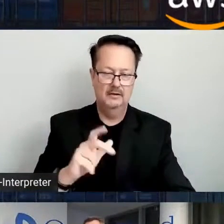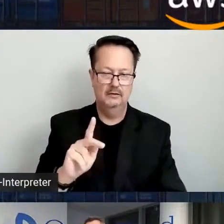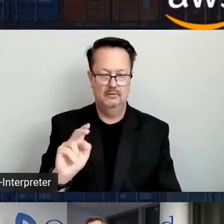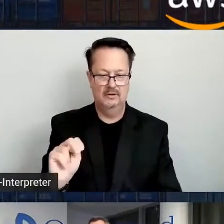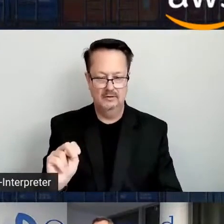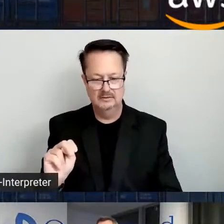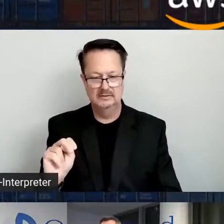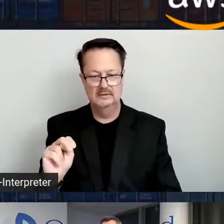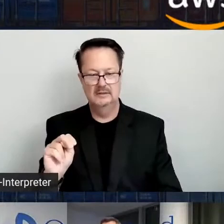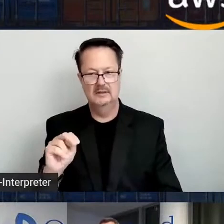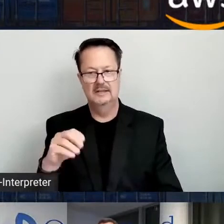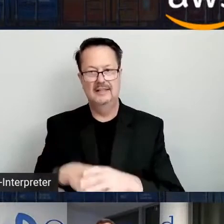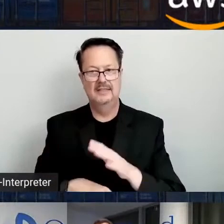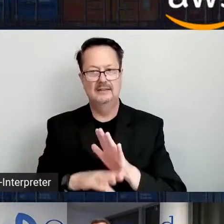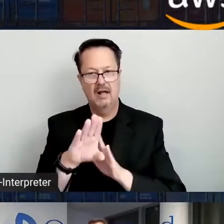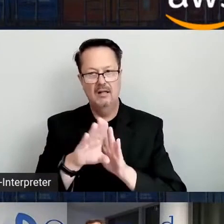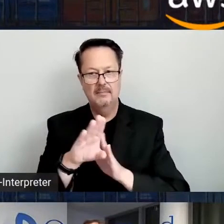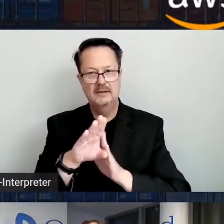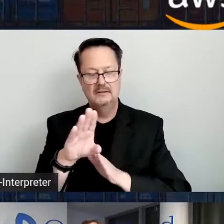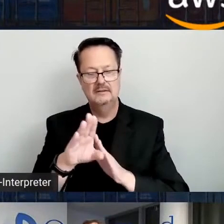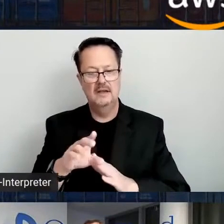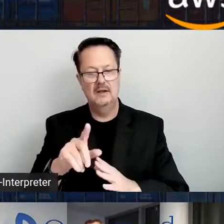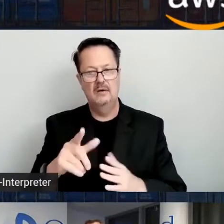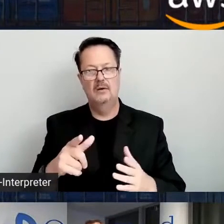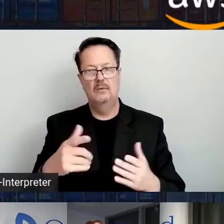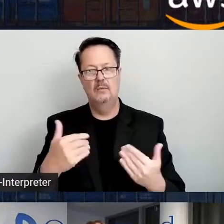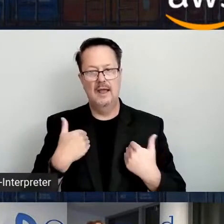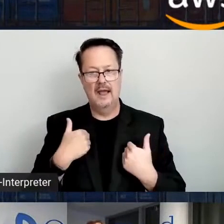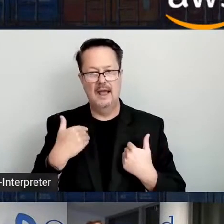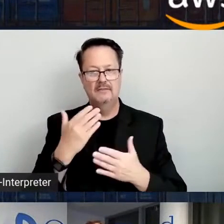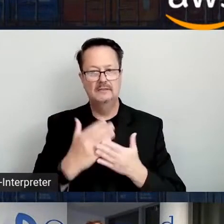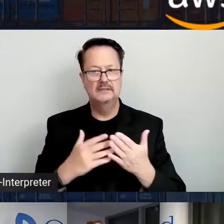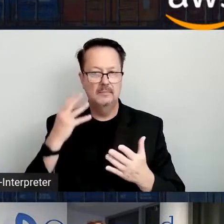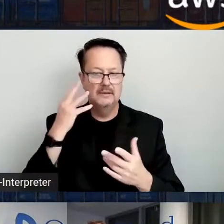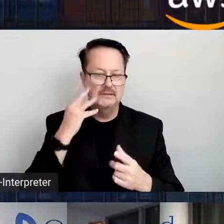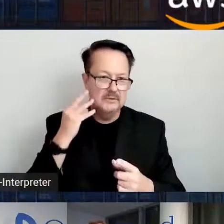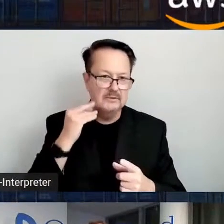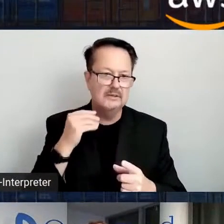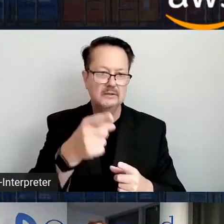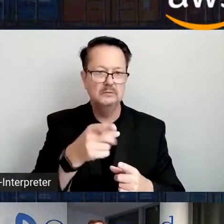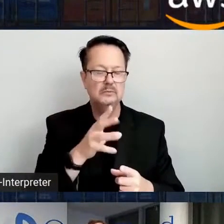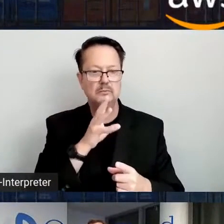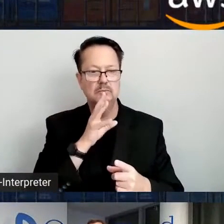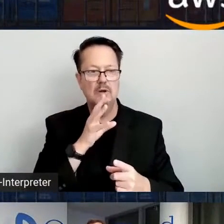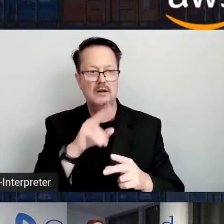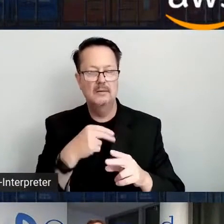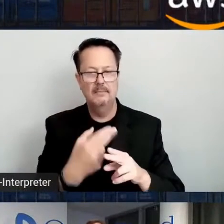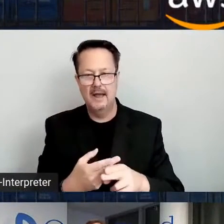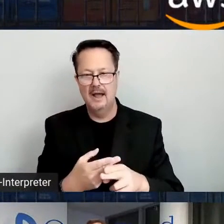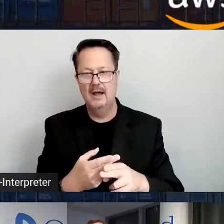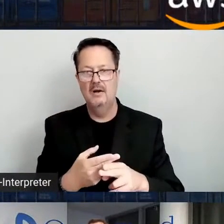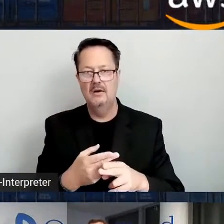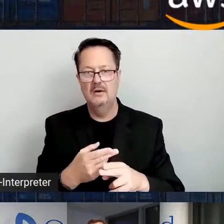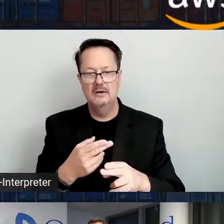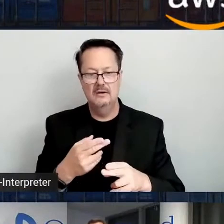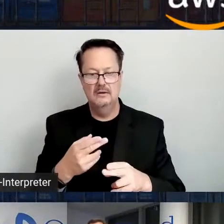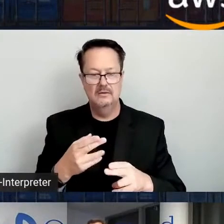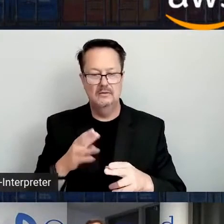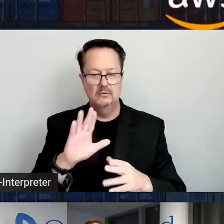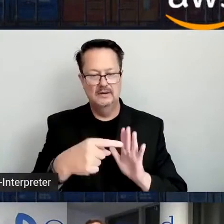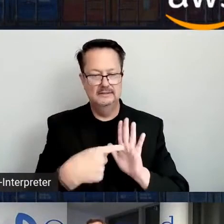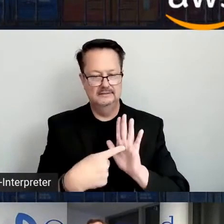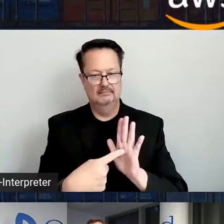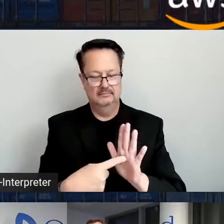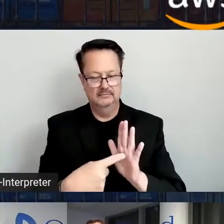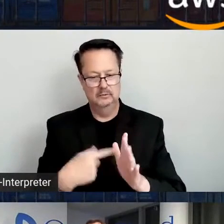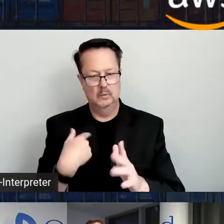is indeed relevant. And we have some experience. Duffy, you talk about EKS Anywhere as an example. So we made